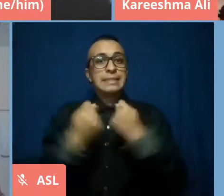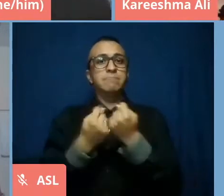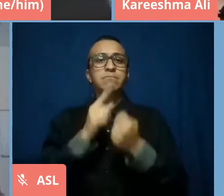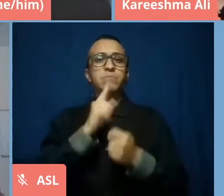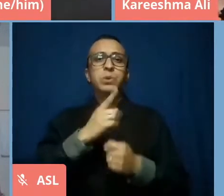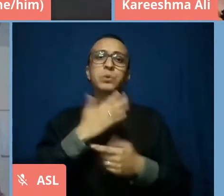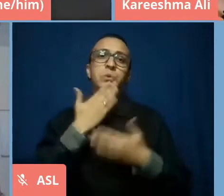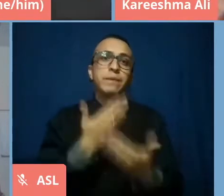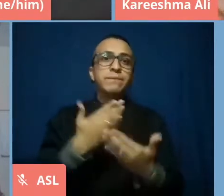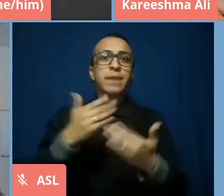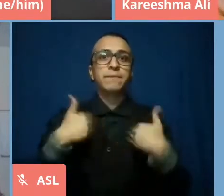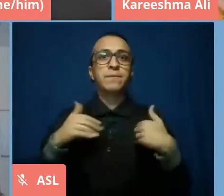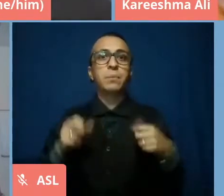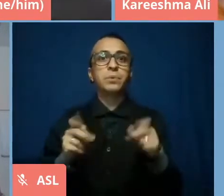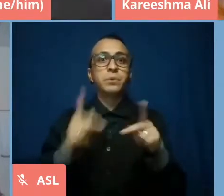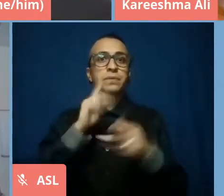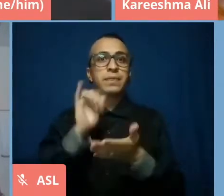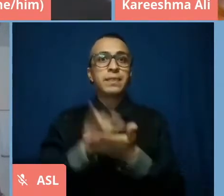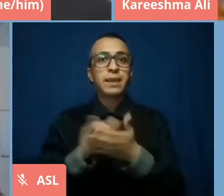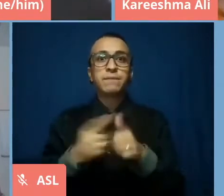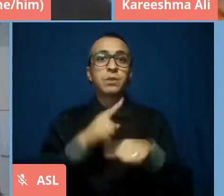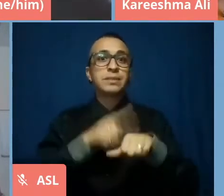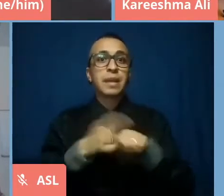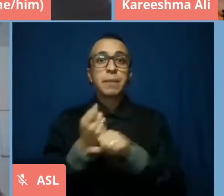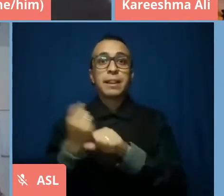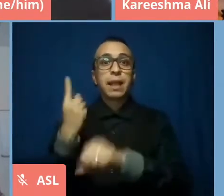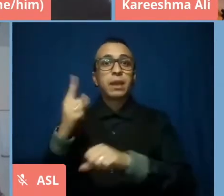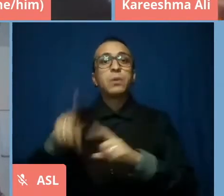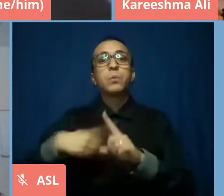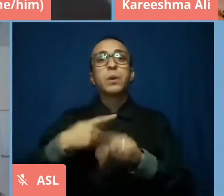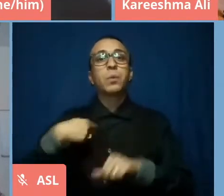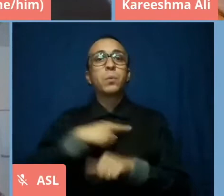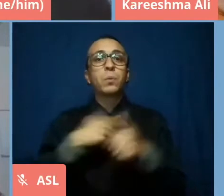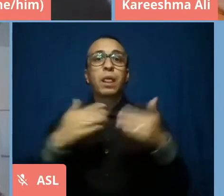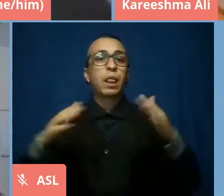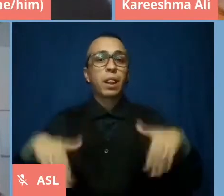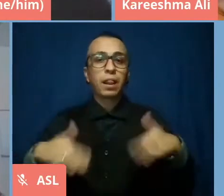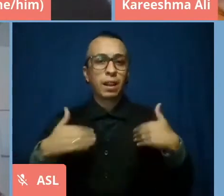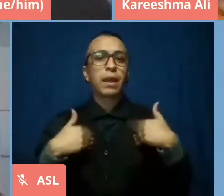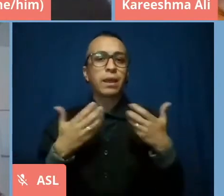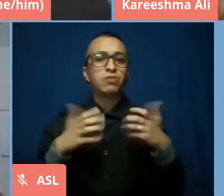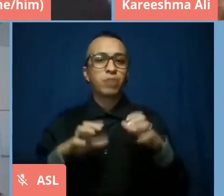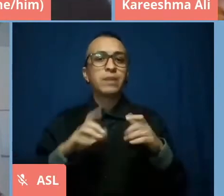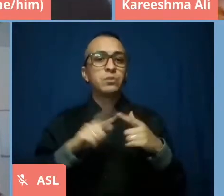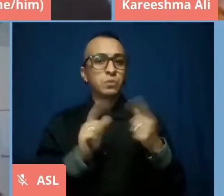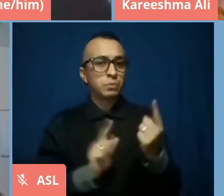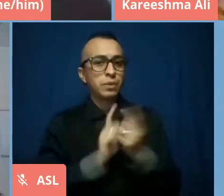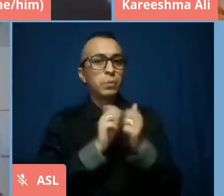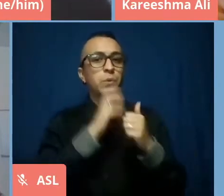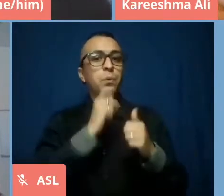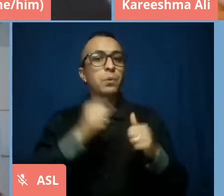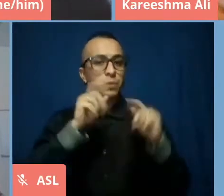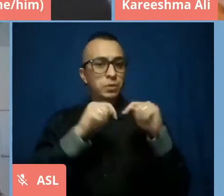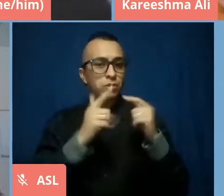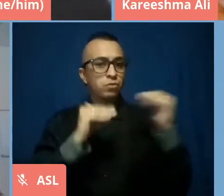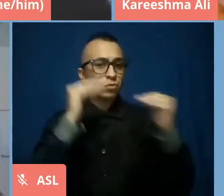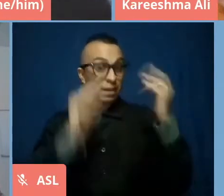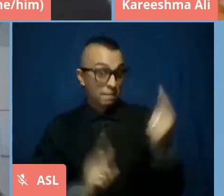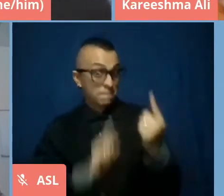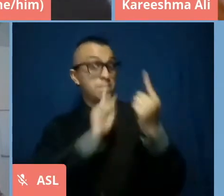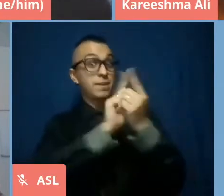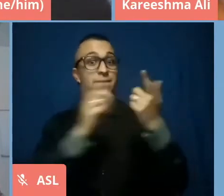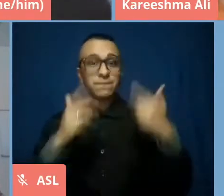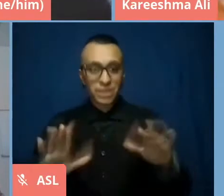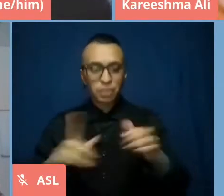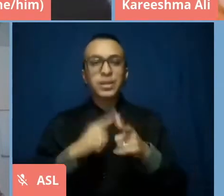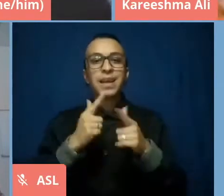had the opportunity to do this the first time around last year when we had a chance to meet with the older adults and put the panel together, and then to go back